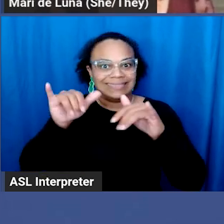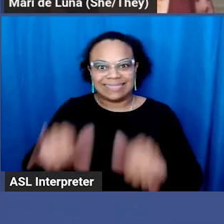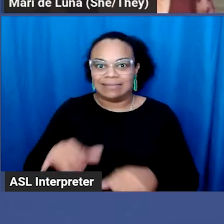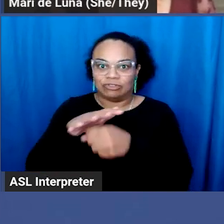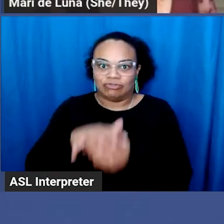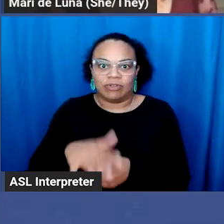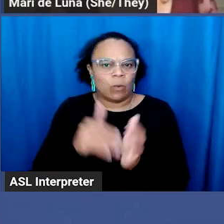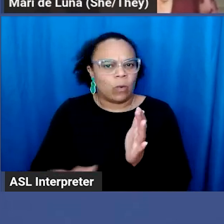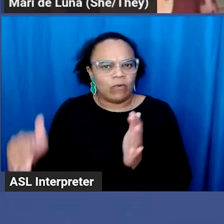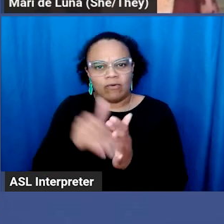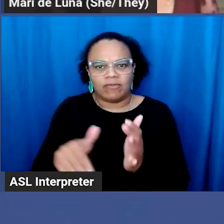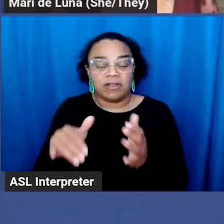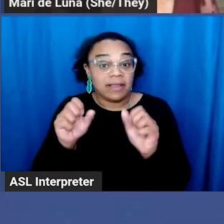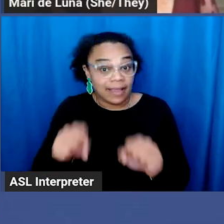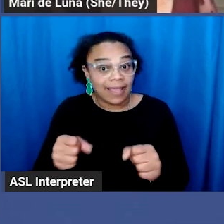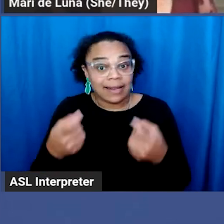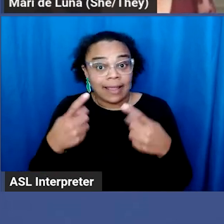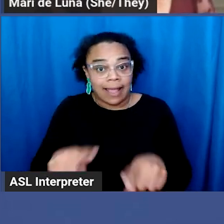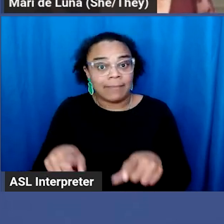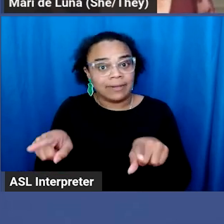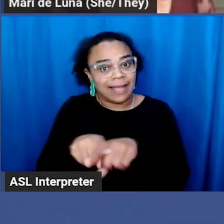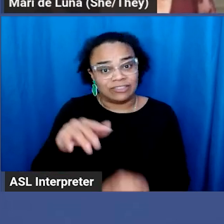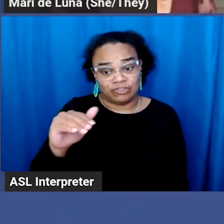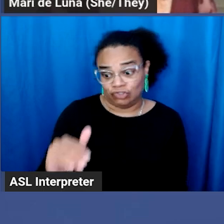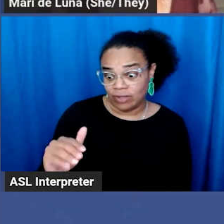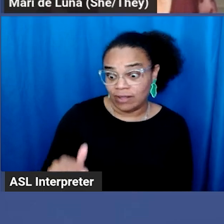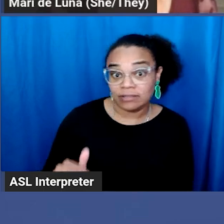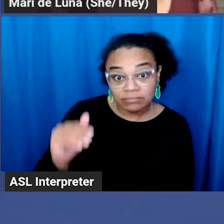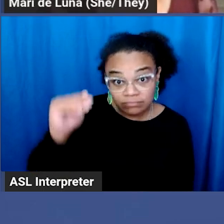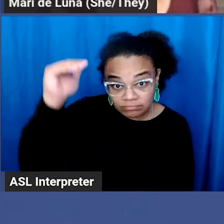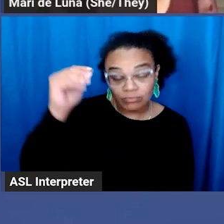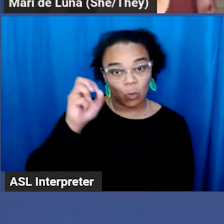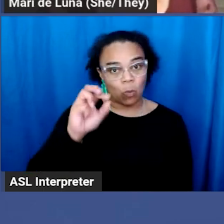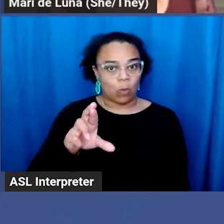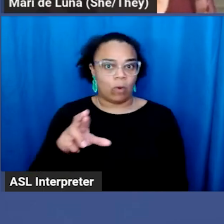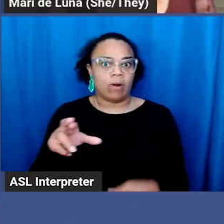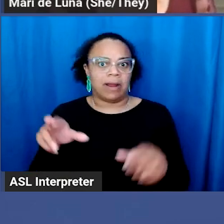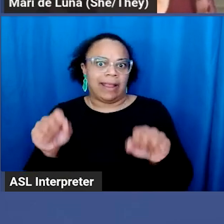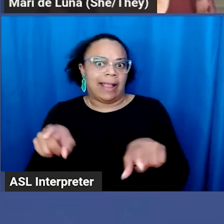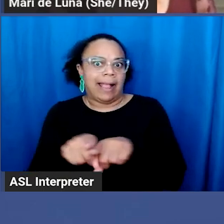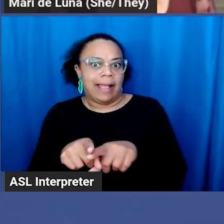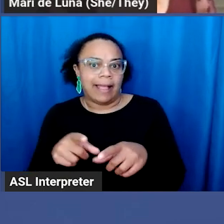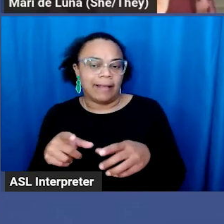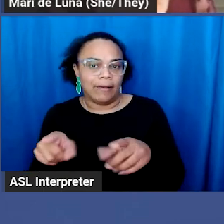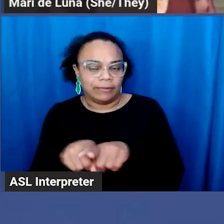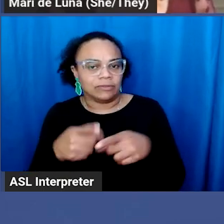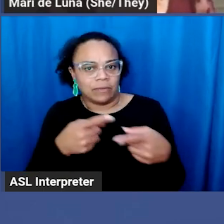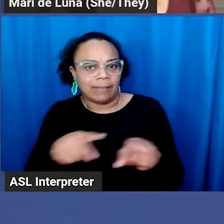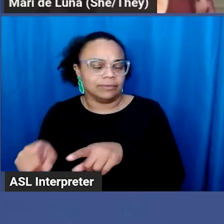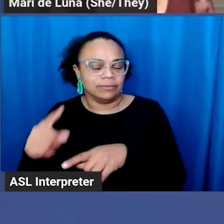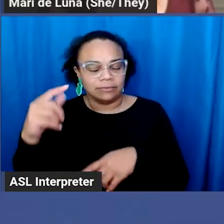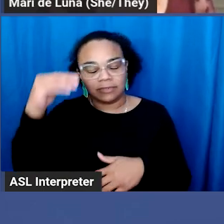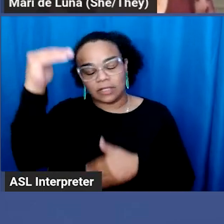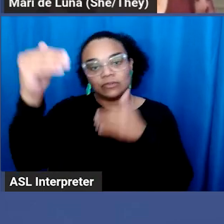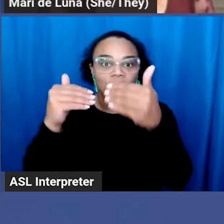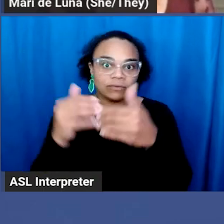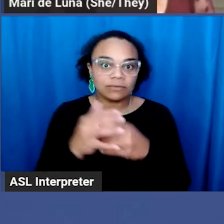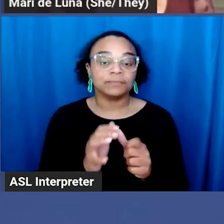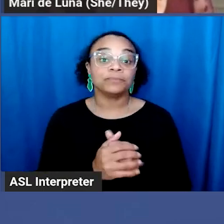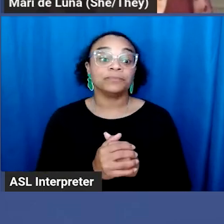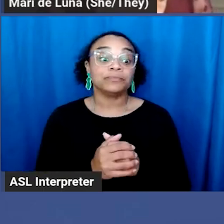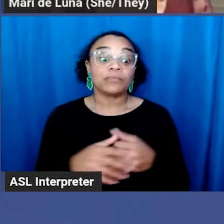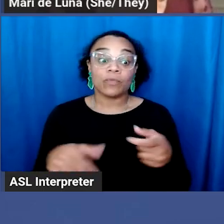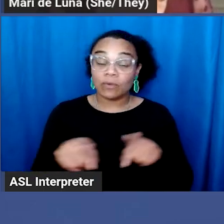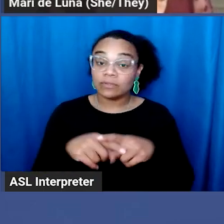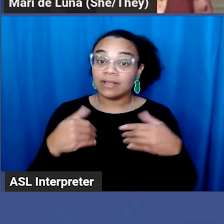happen in childhood or as adults. There's also complex trauma, and